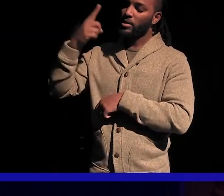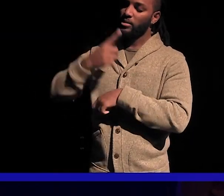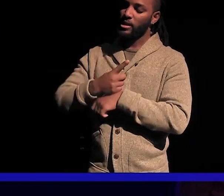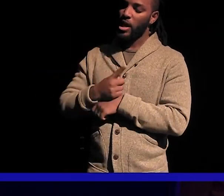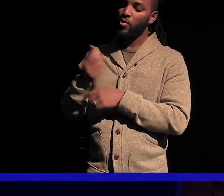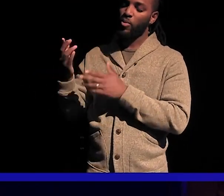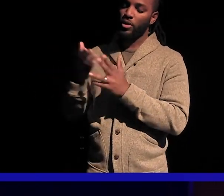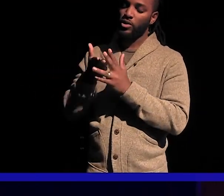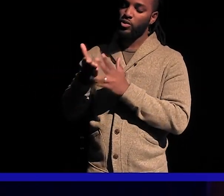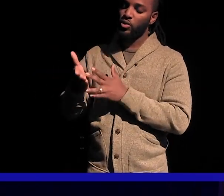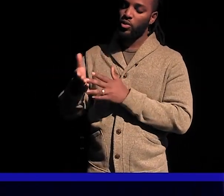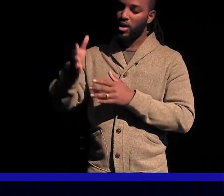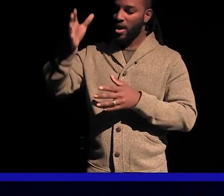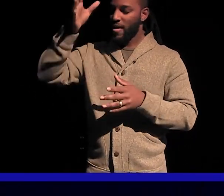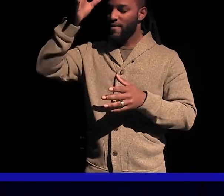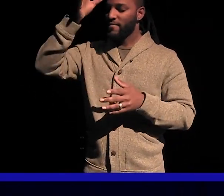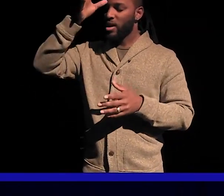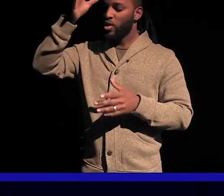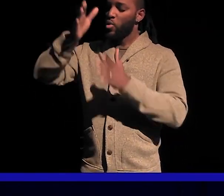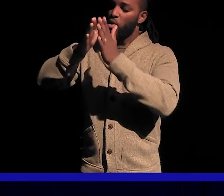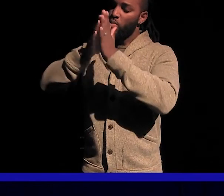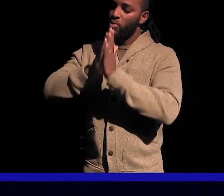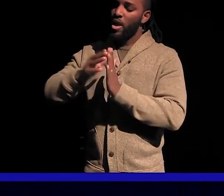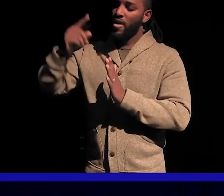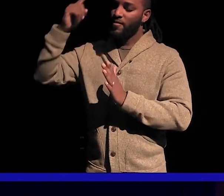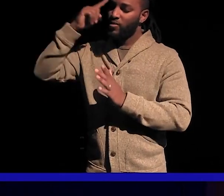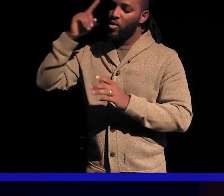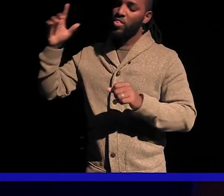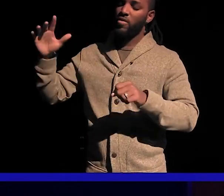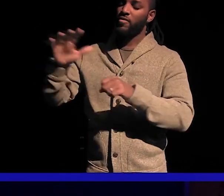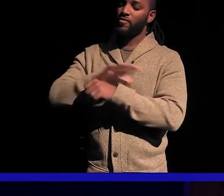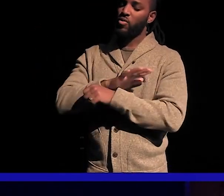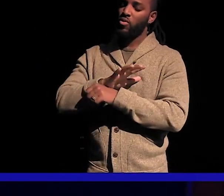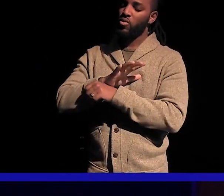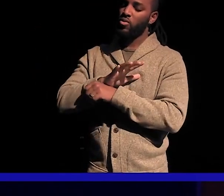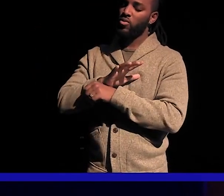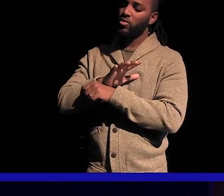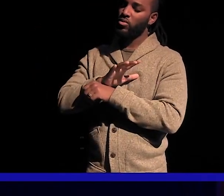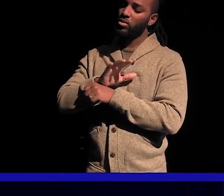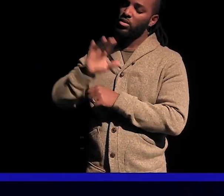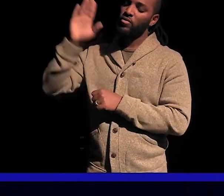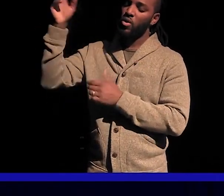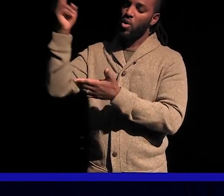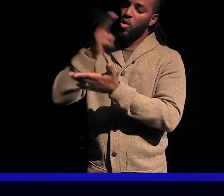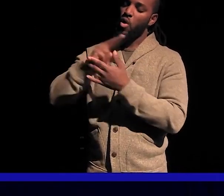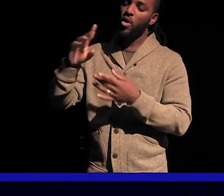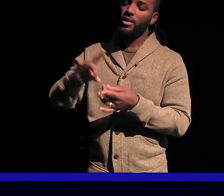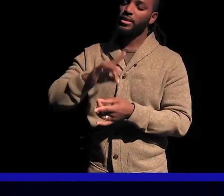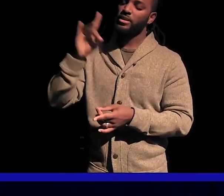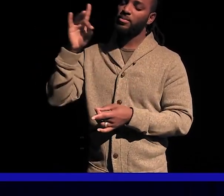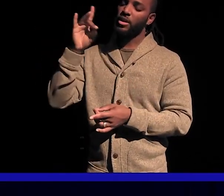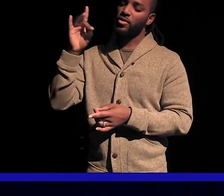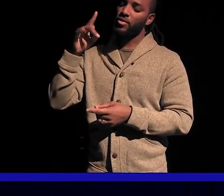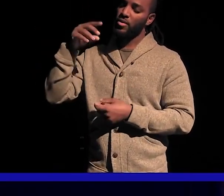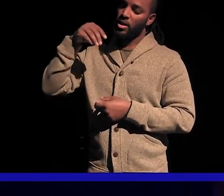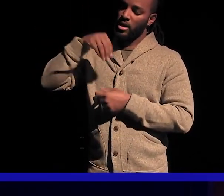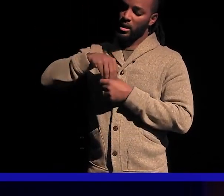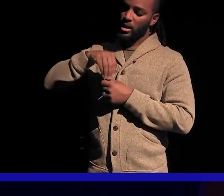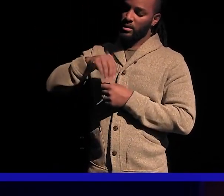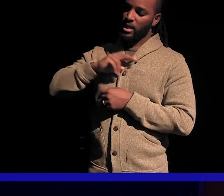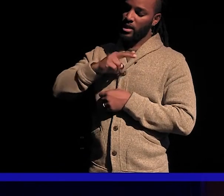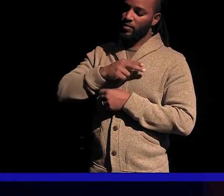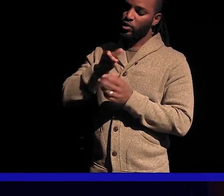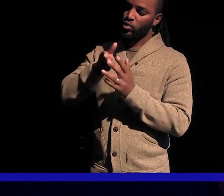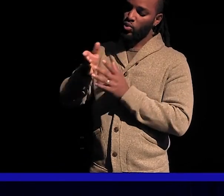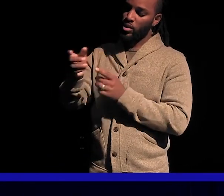glory. Father, we pray for the full expression of your Holy Spirit manifested through the giftedness